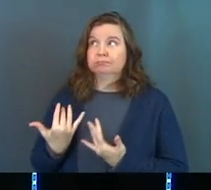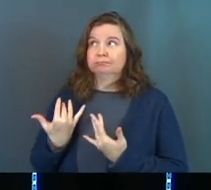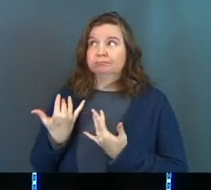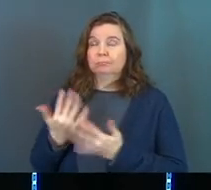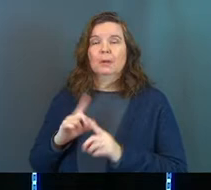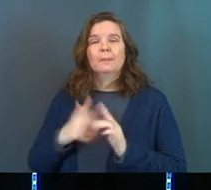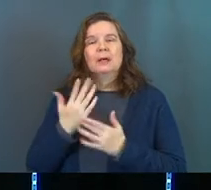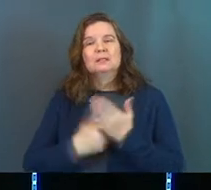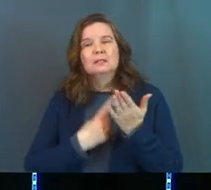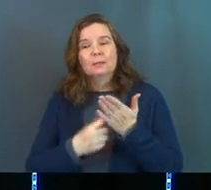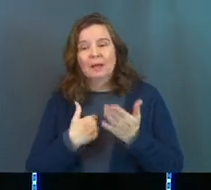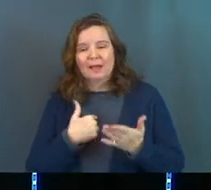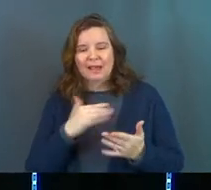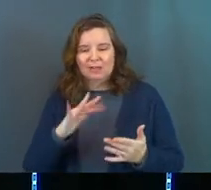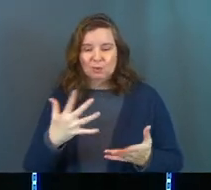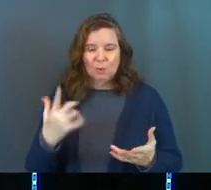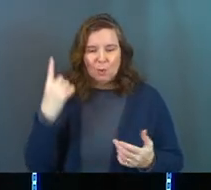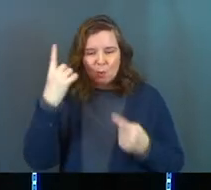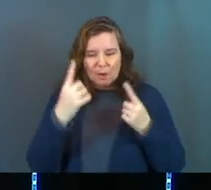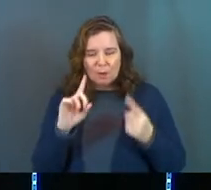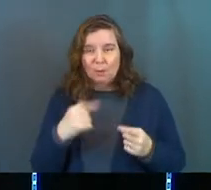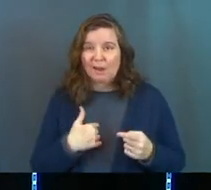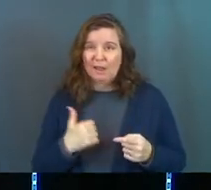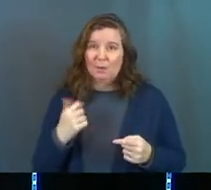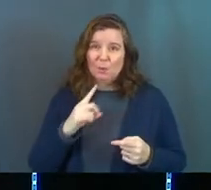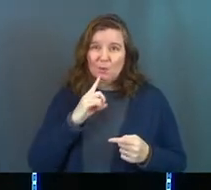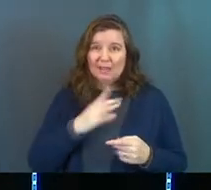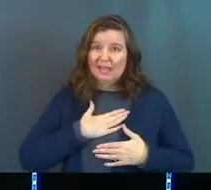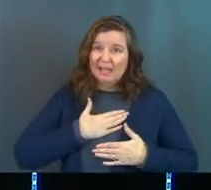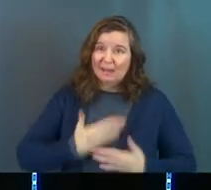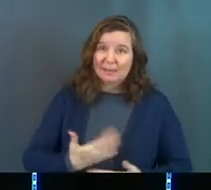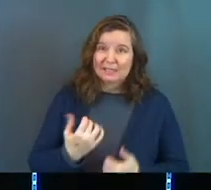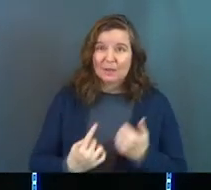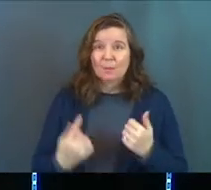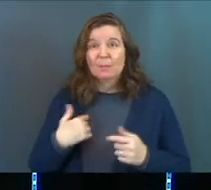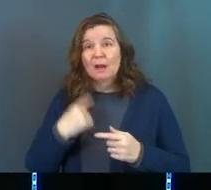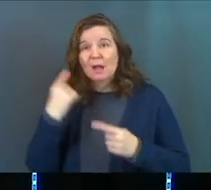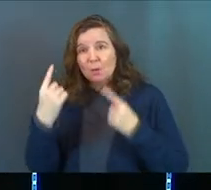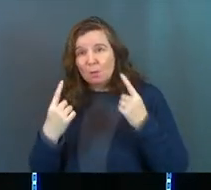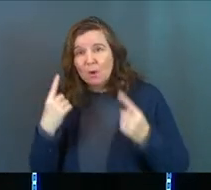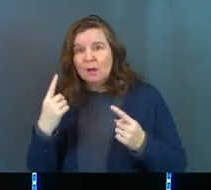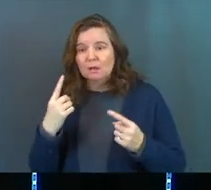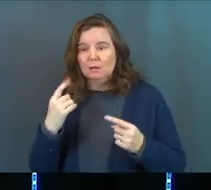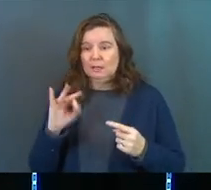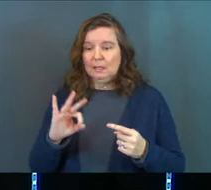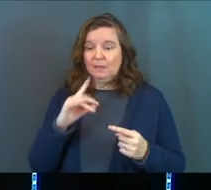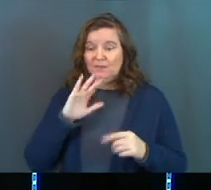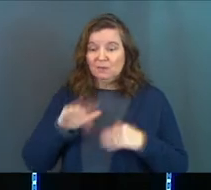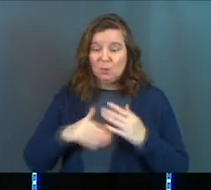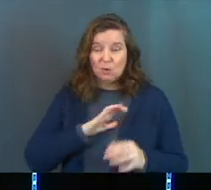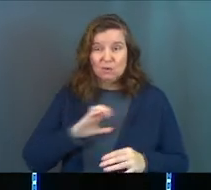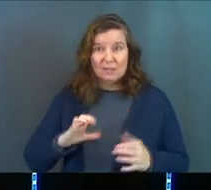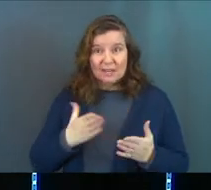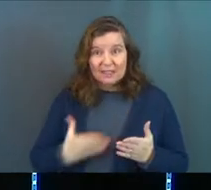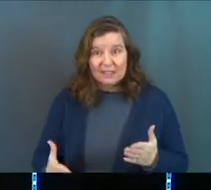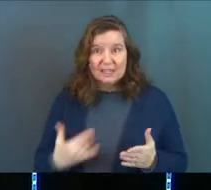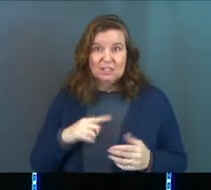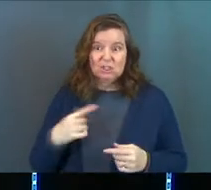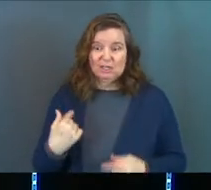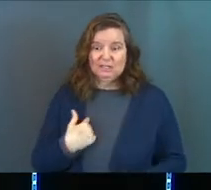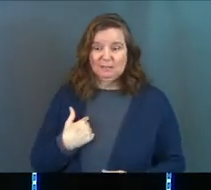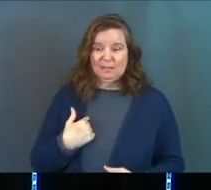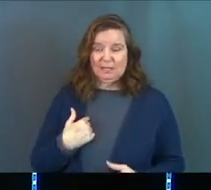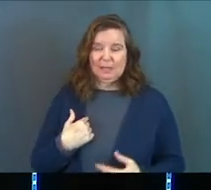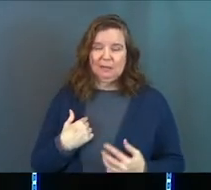that, but sometimes I sort of wonder where I won't really admit it to anybody, but I sort of wonder whether or not this whole Christianity thing is just